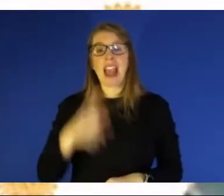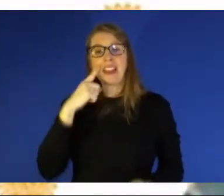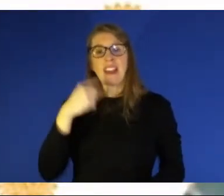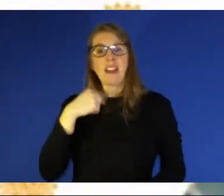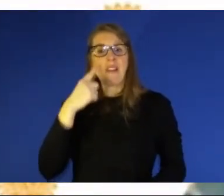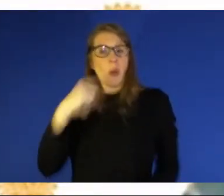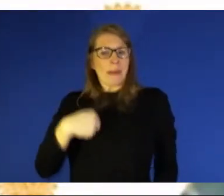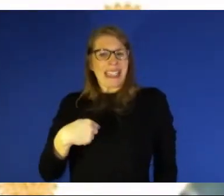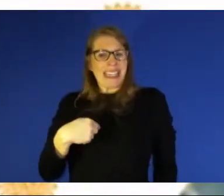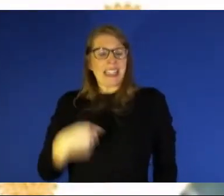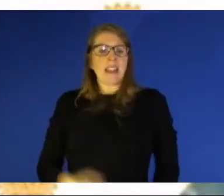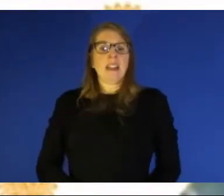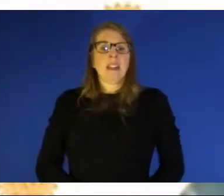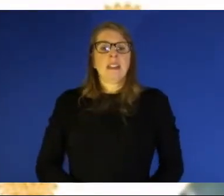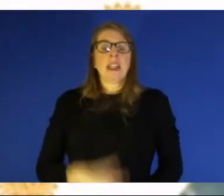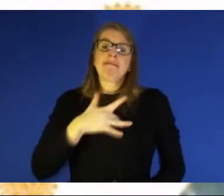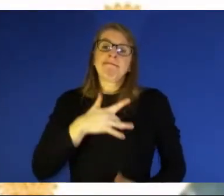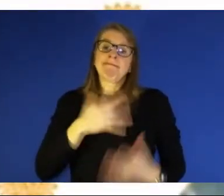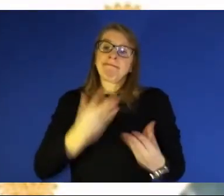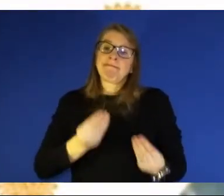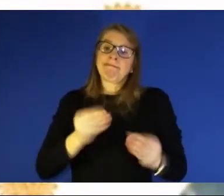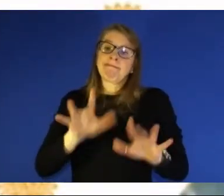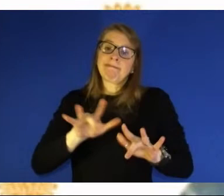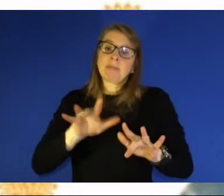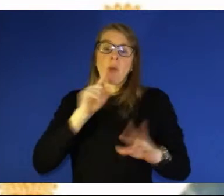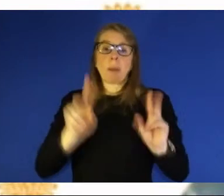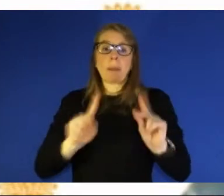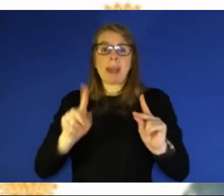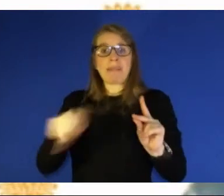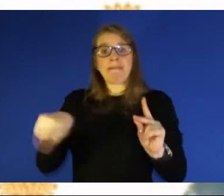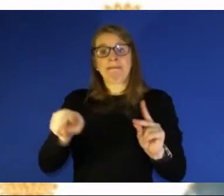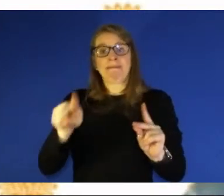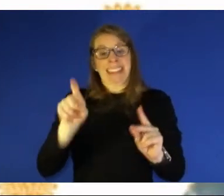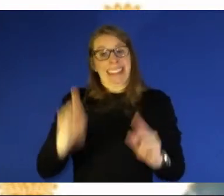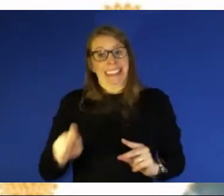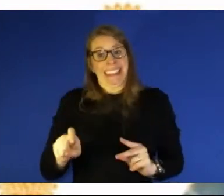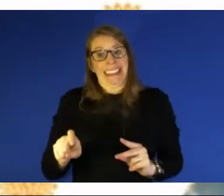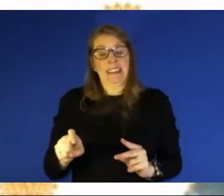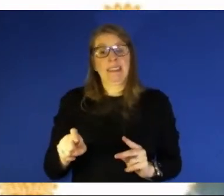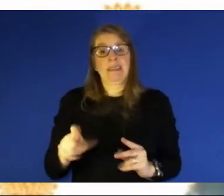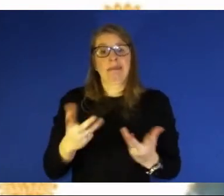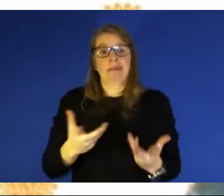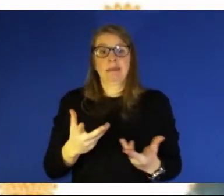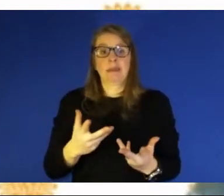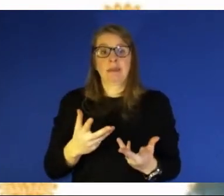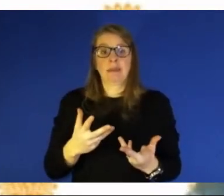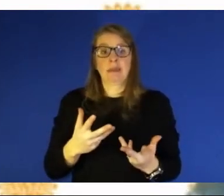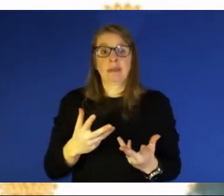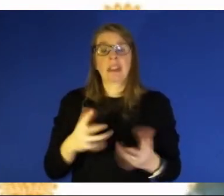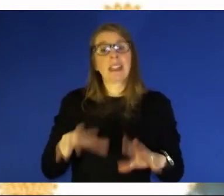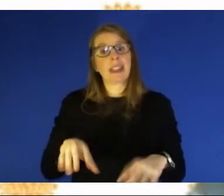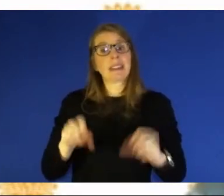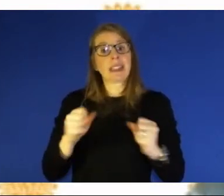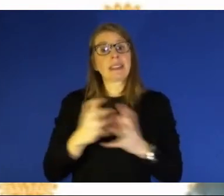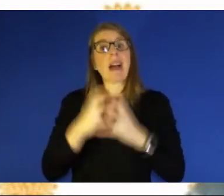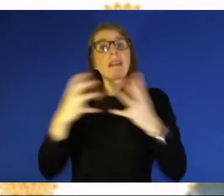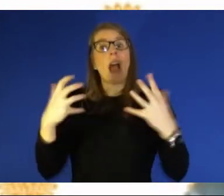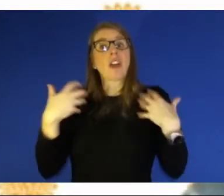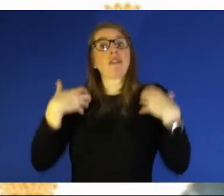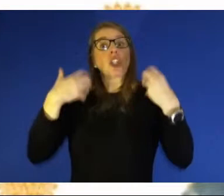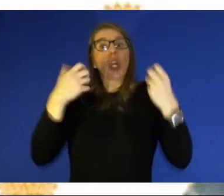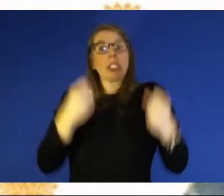being compassionate to those who are in need and understanding that it does take a lot of courage to ask for the assistance that you